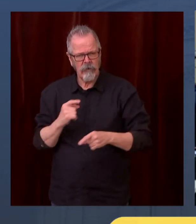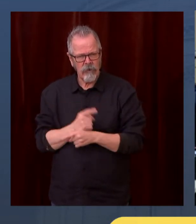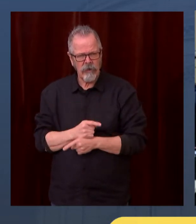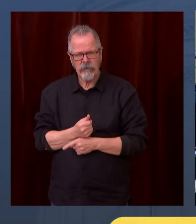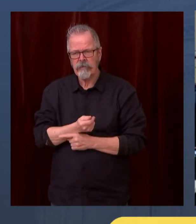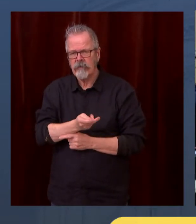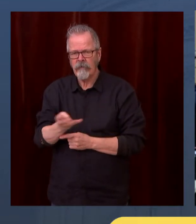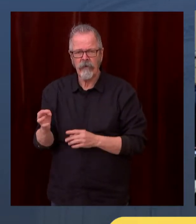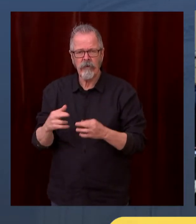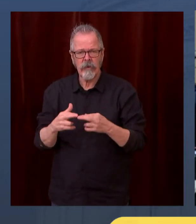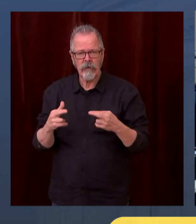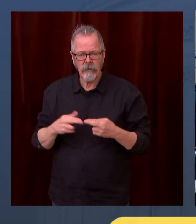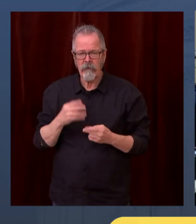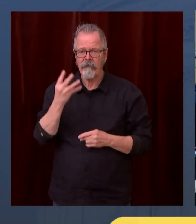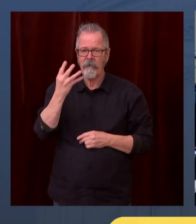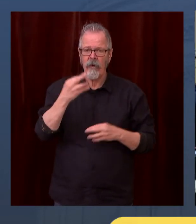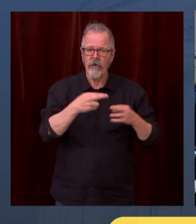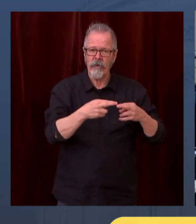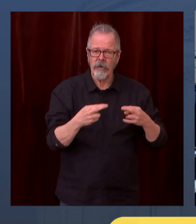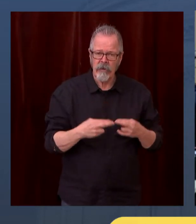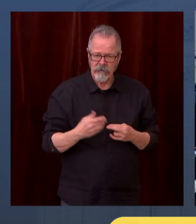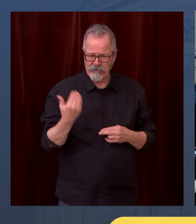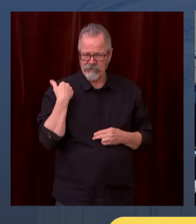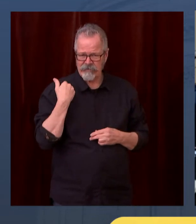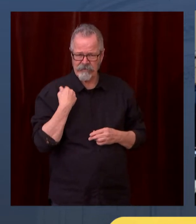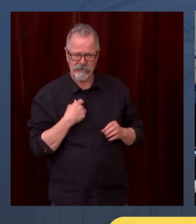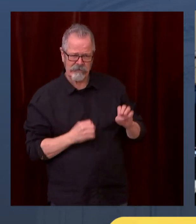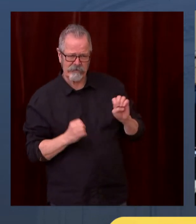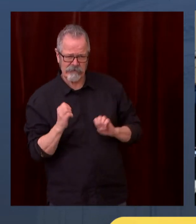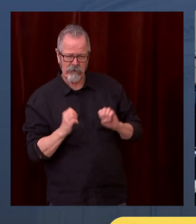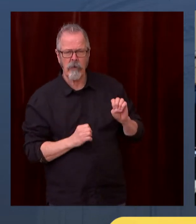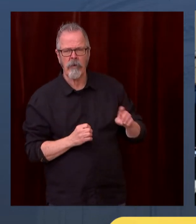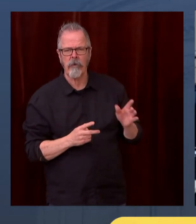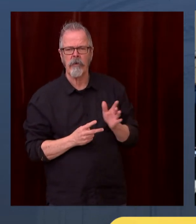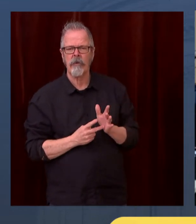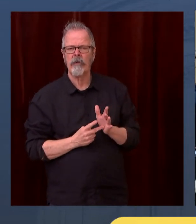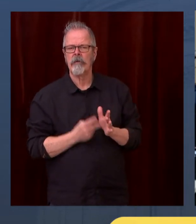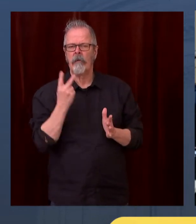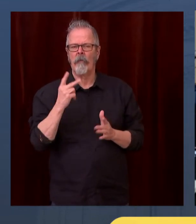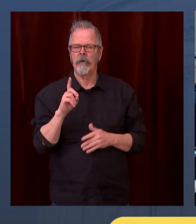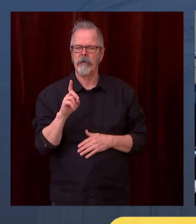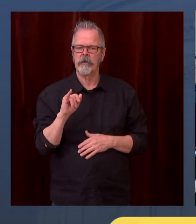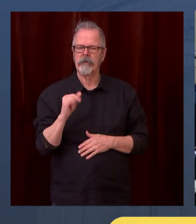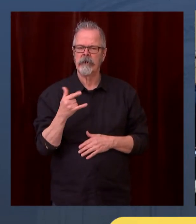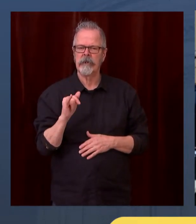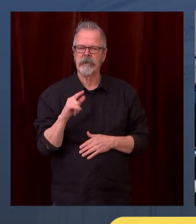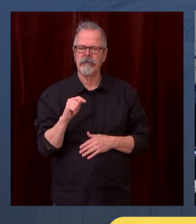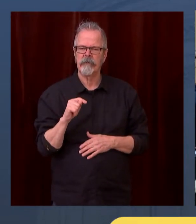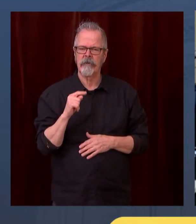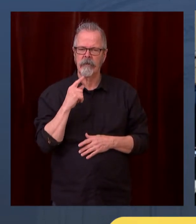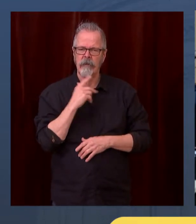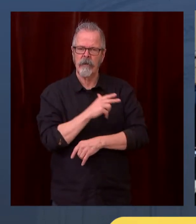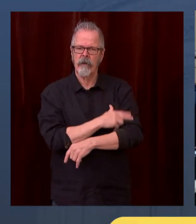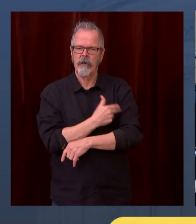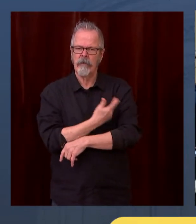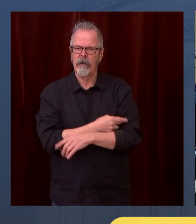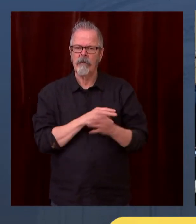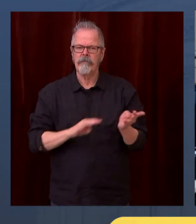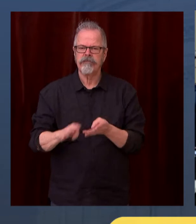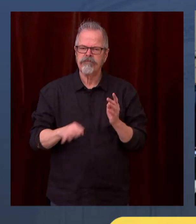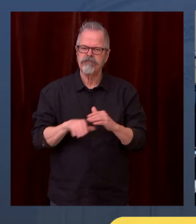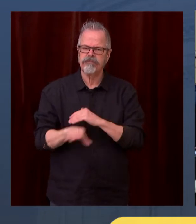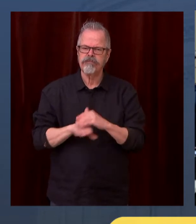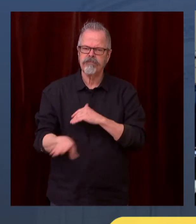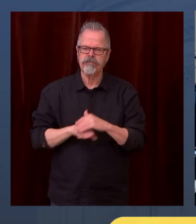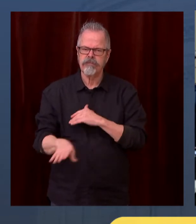of the regions in the last evaluation period, had double-digit increases in their hospital admission rates. And so